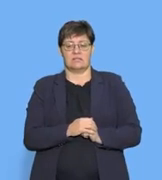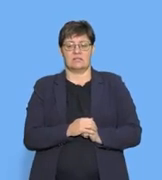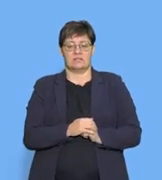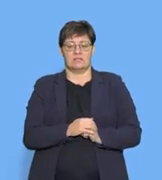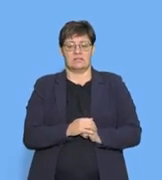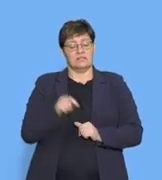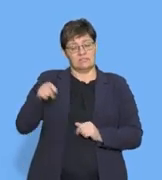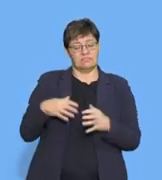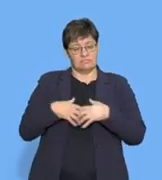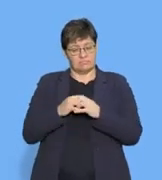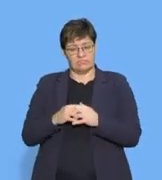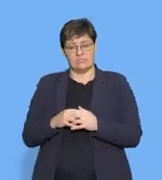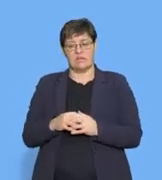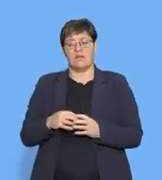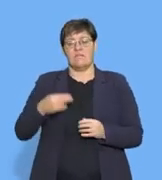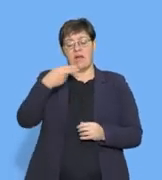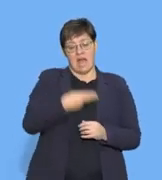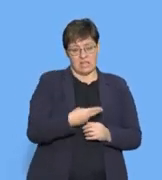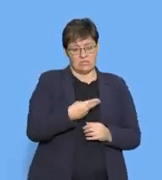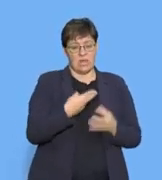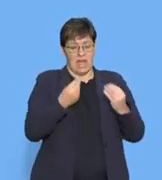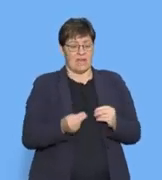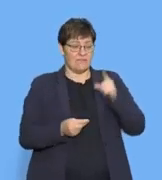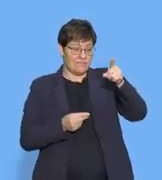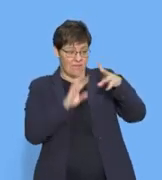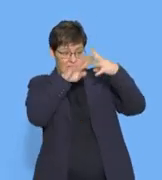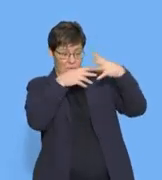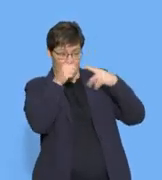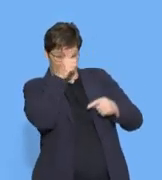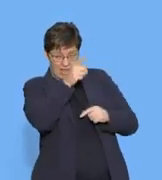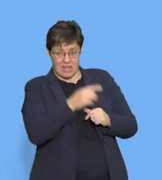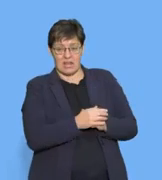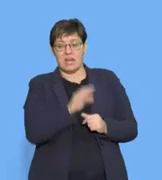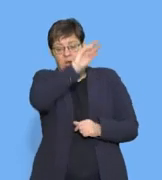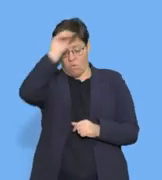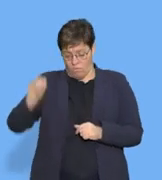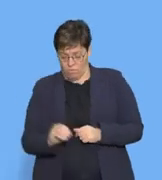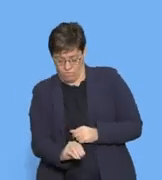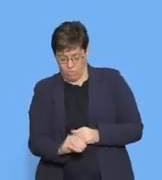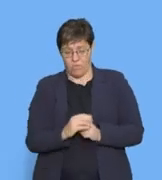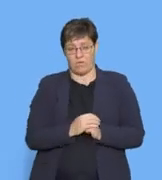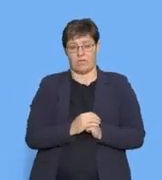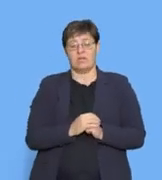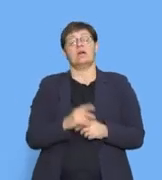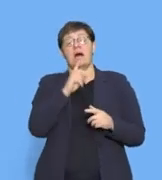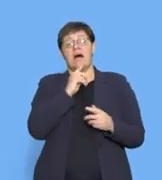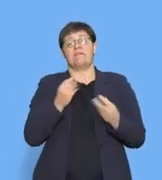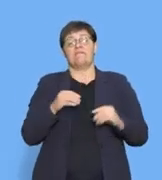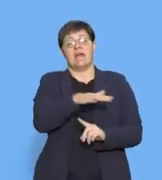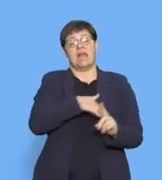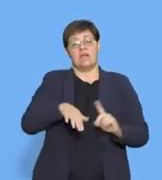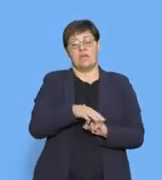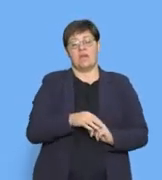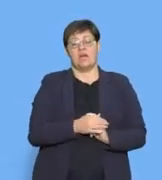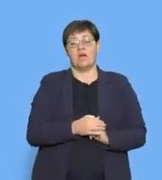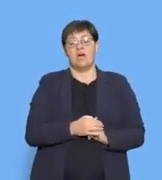So we're going to put into here, we're going to put this for H, for this H that we had in this formula here, we're now going to put it in